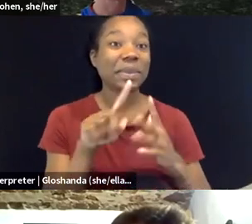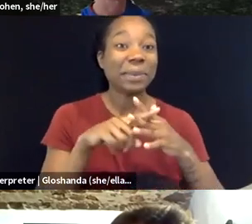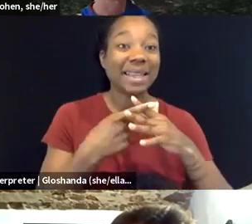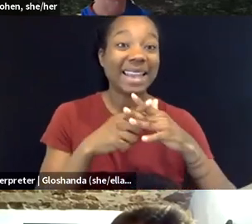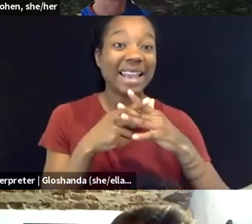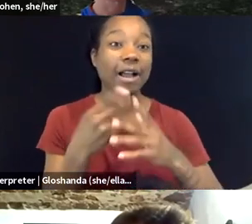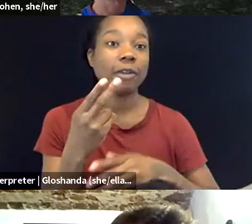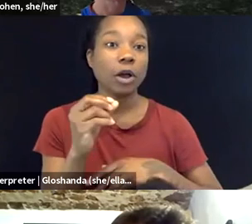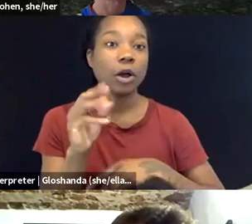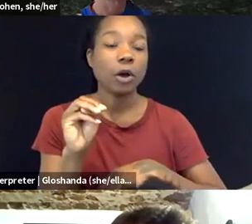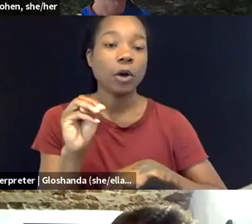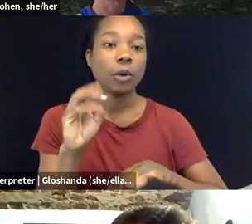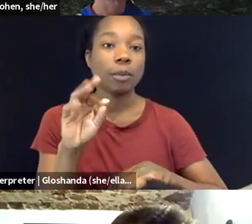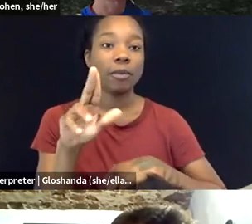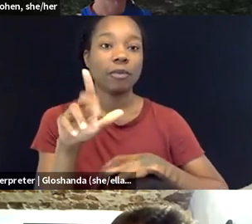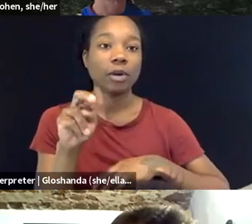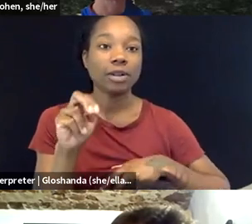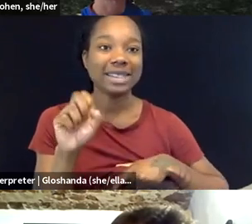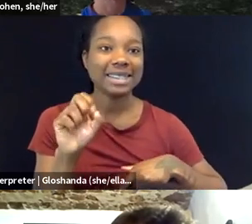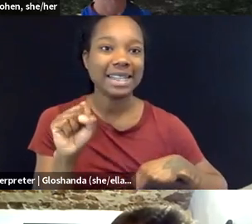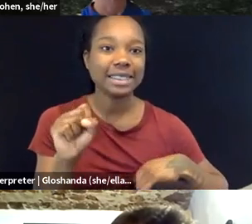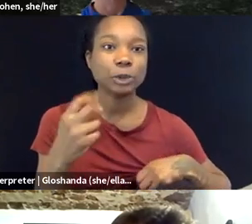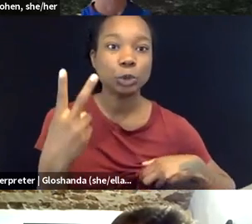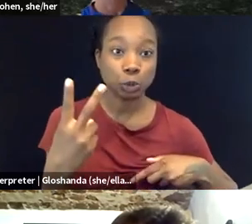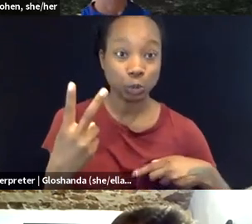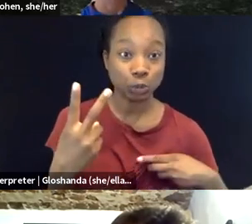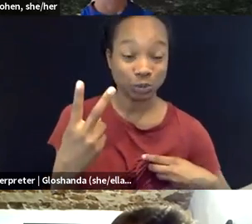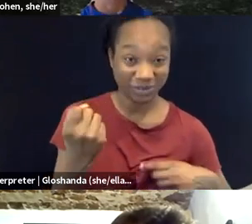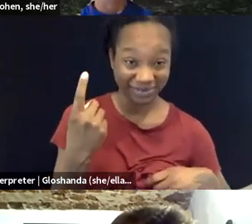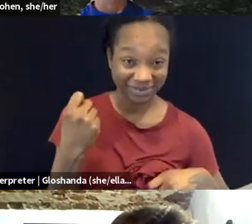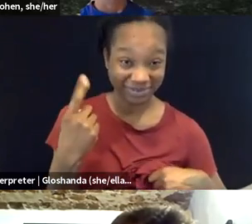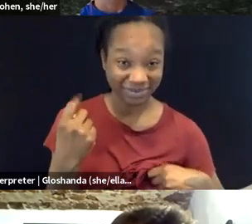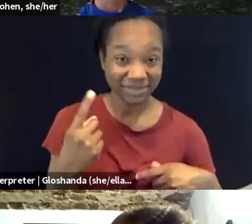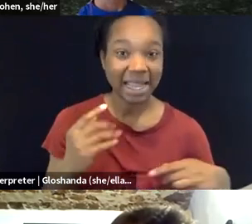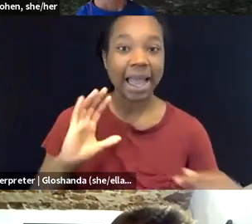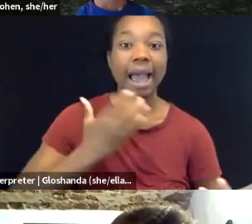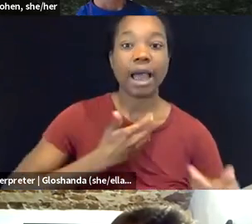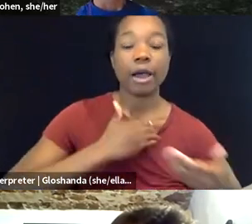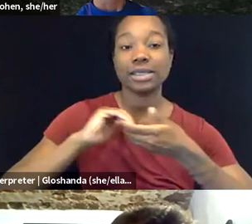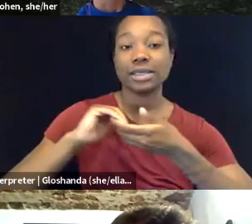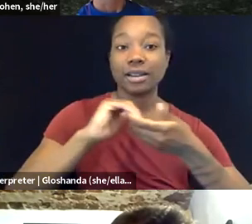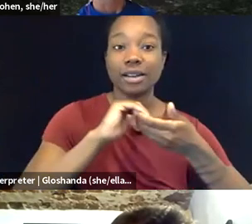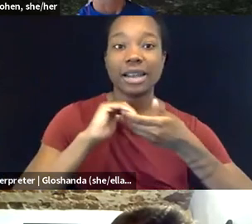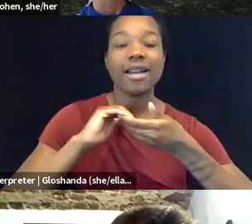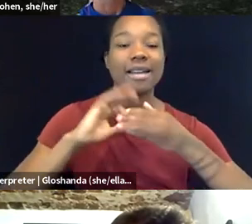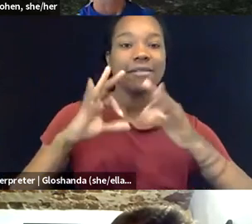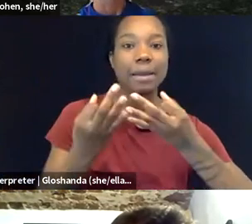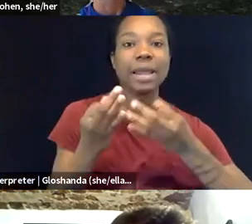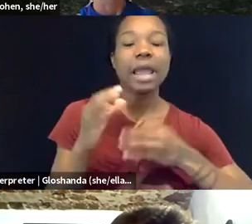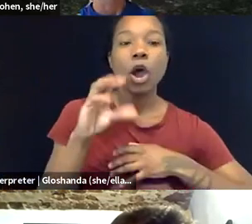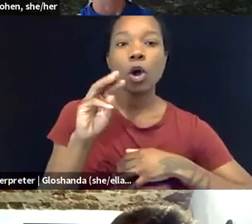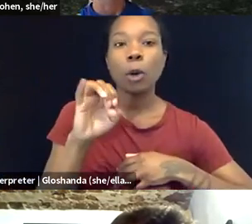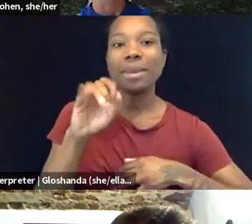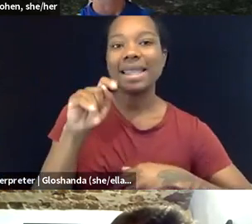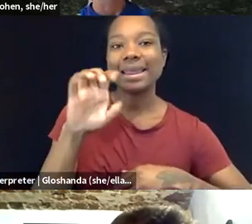Homefulness 2. Imagine that. And our Solidarity family, like Comité Apoyo and the